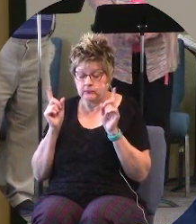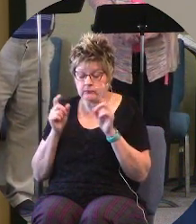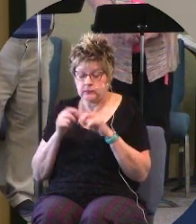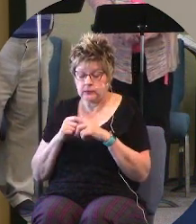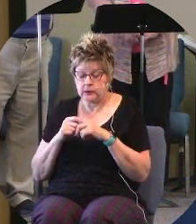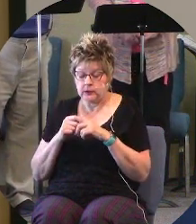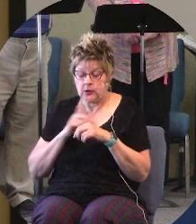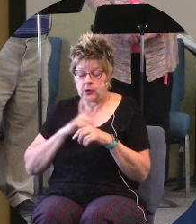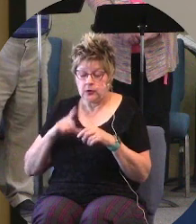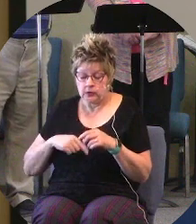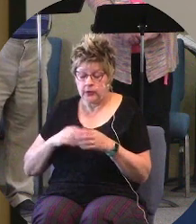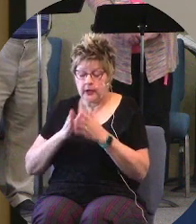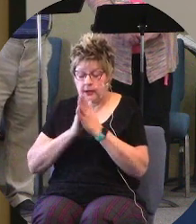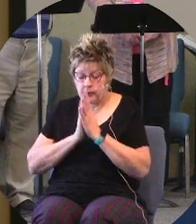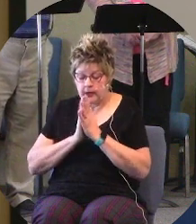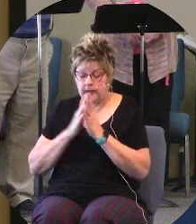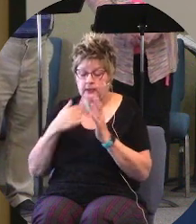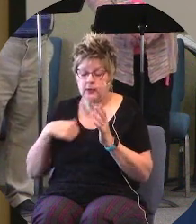And so, Lord, I pray that we would